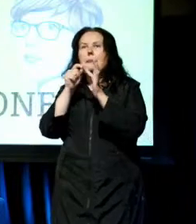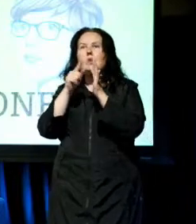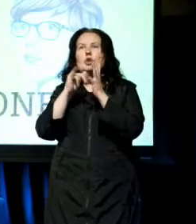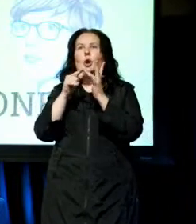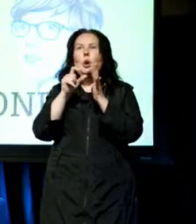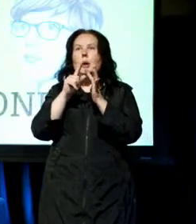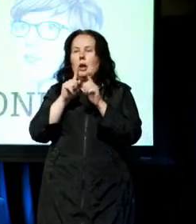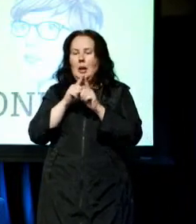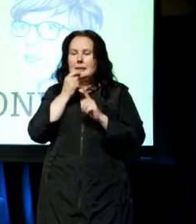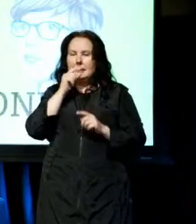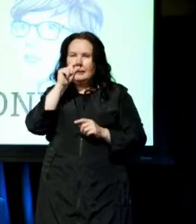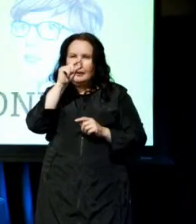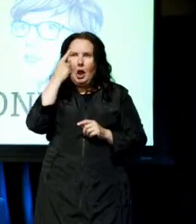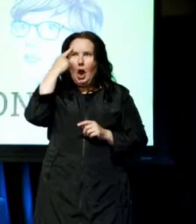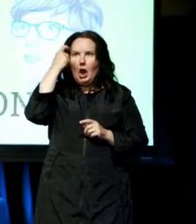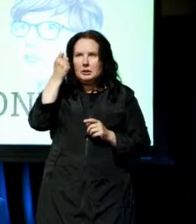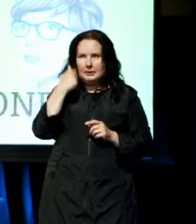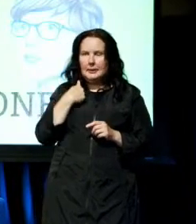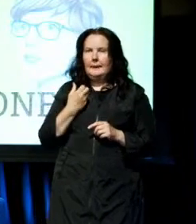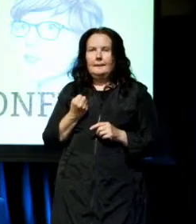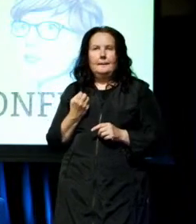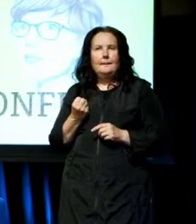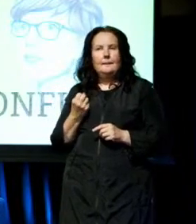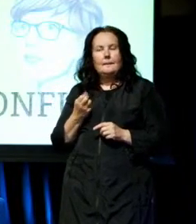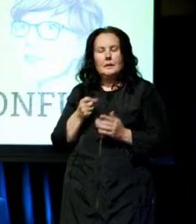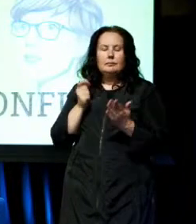little idea that I'd had,